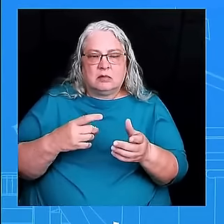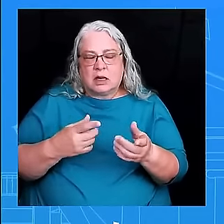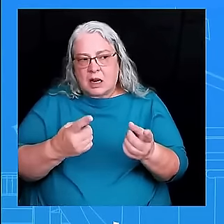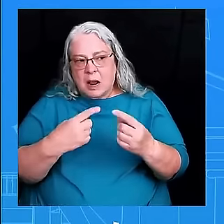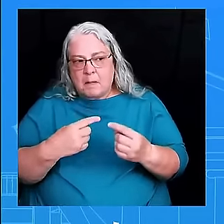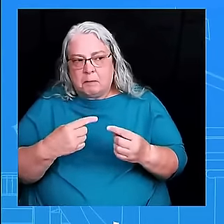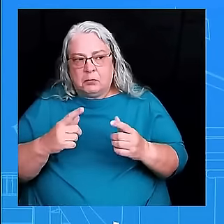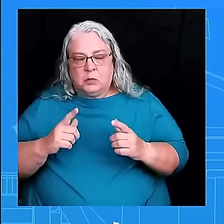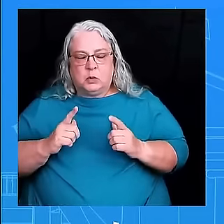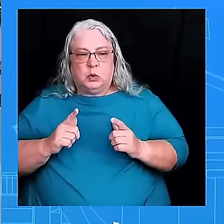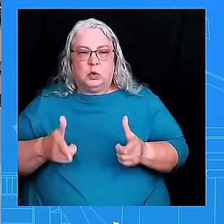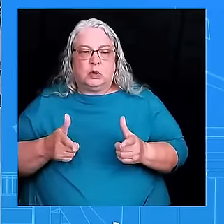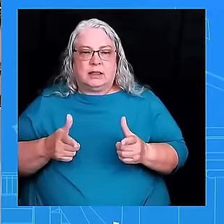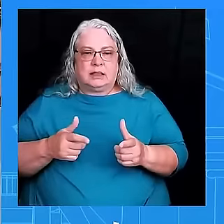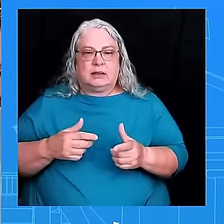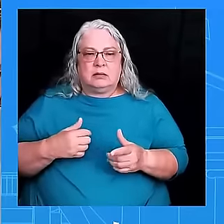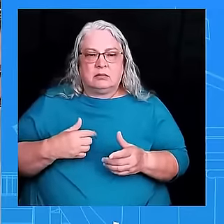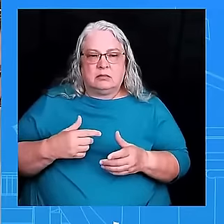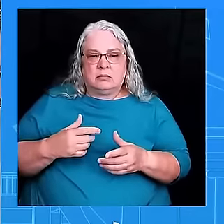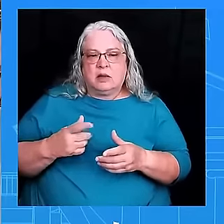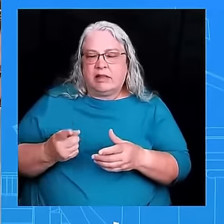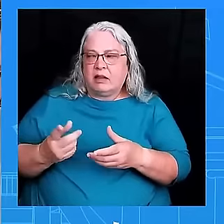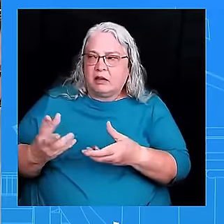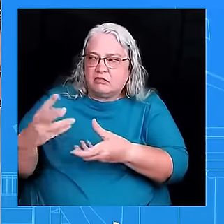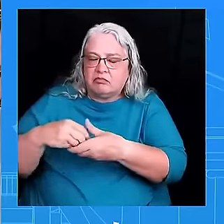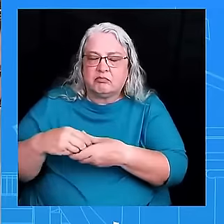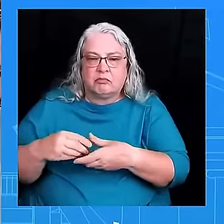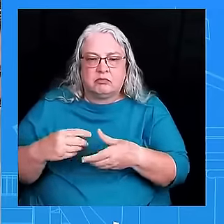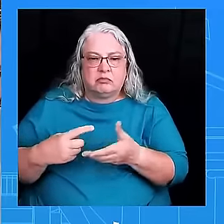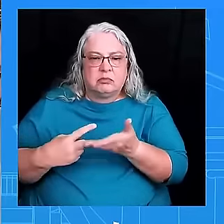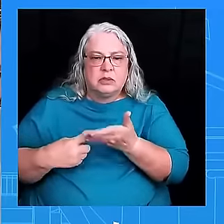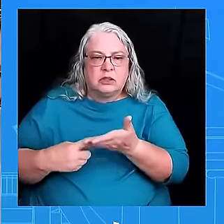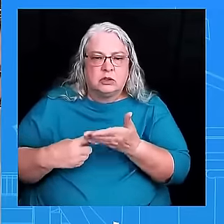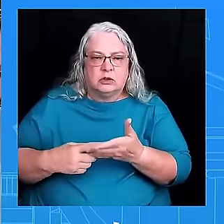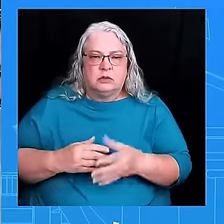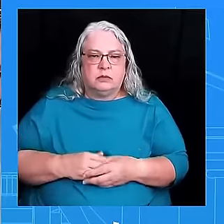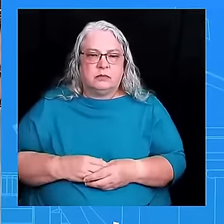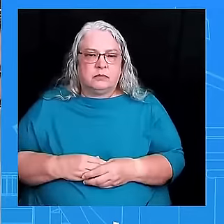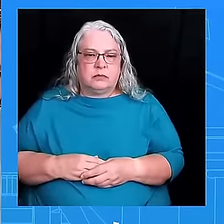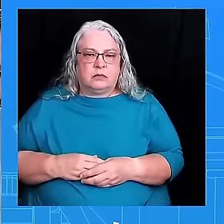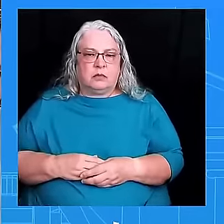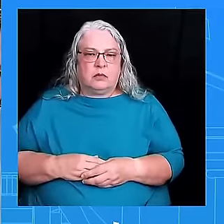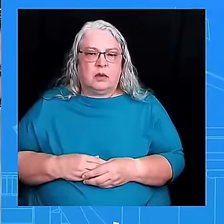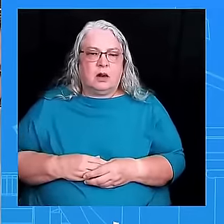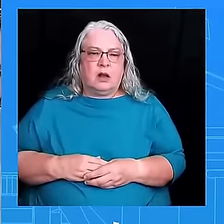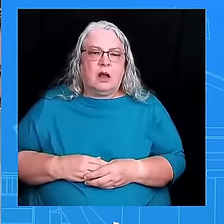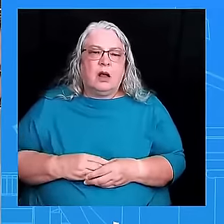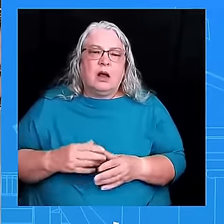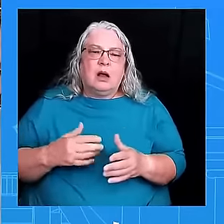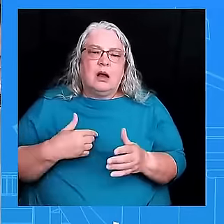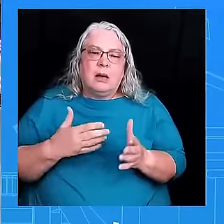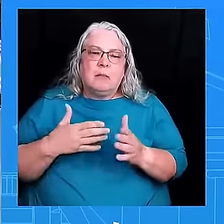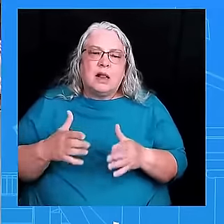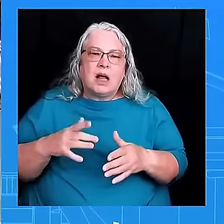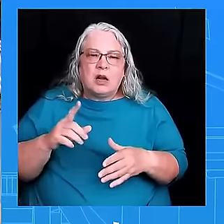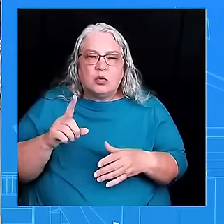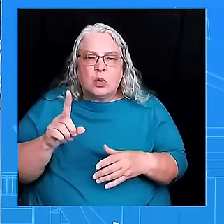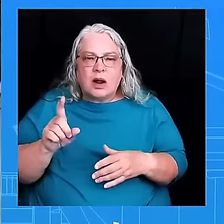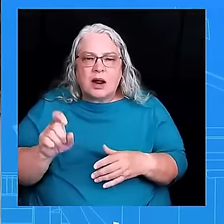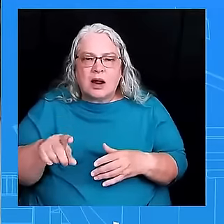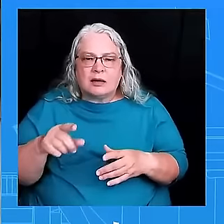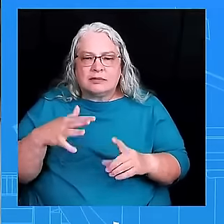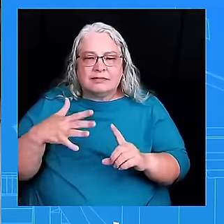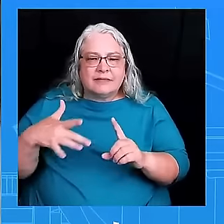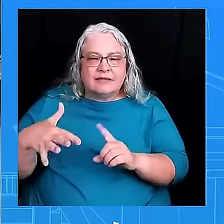question. Well, no, I was just going to ask, I mean, if there was, you know, just for the atmospherics or the you know, the kind of visual impact of having her